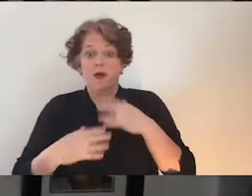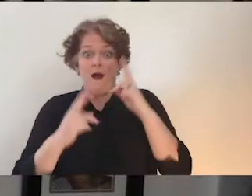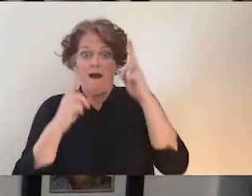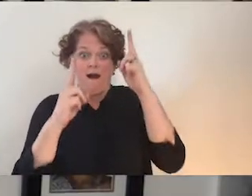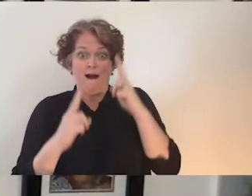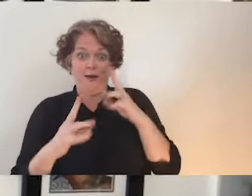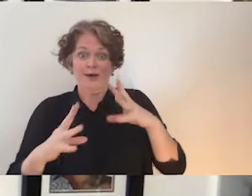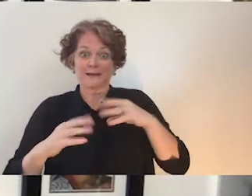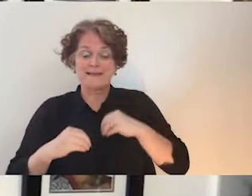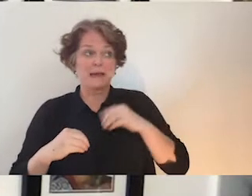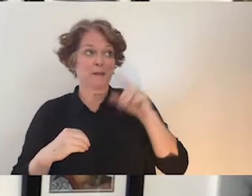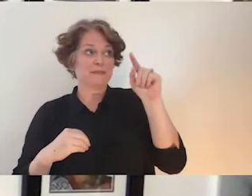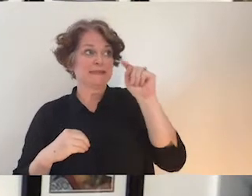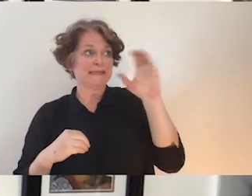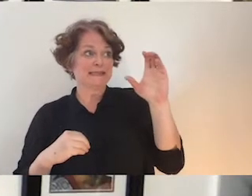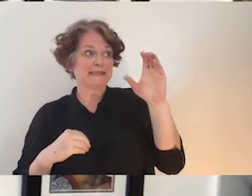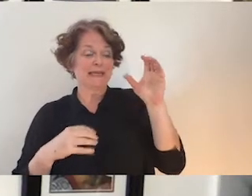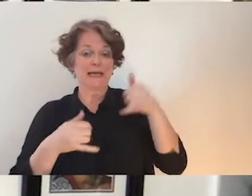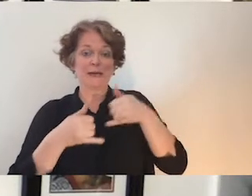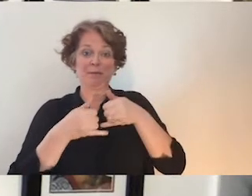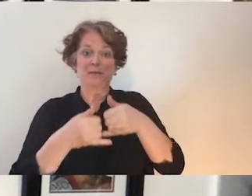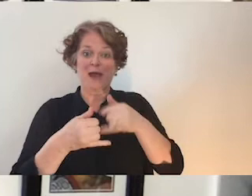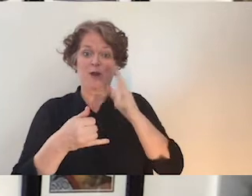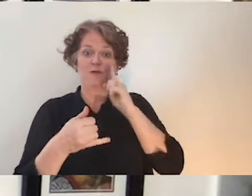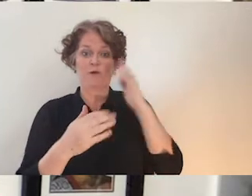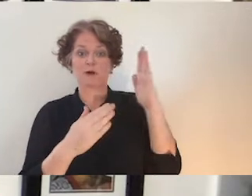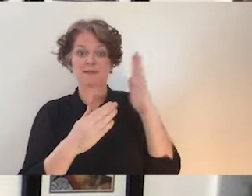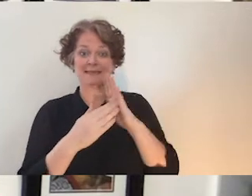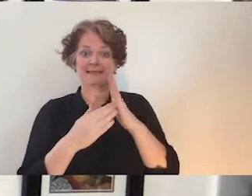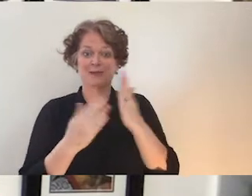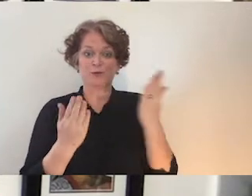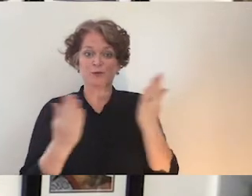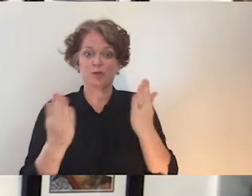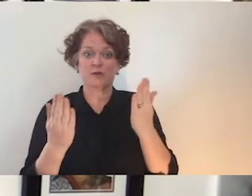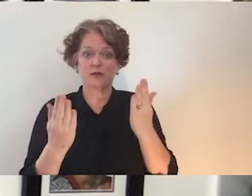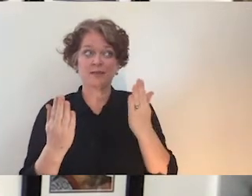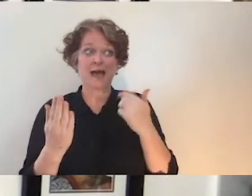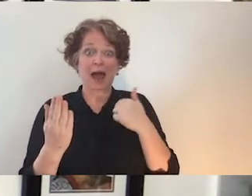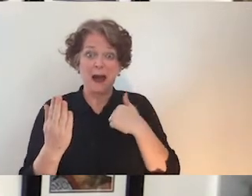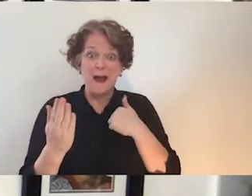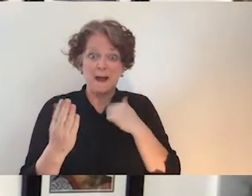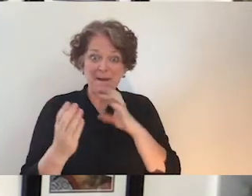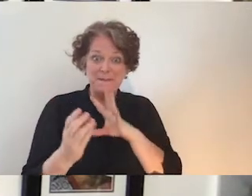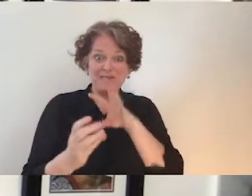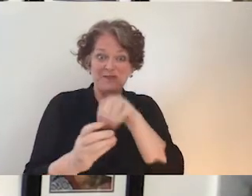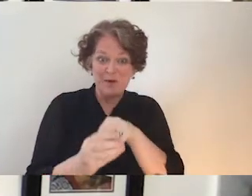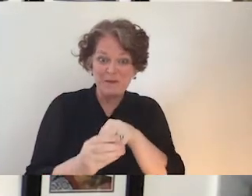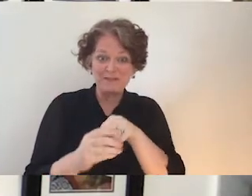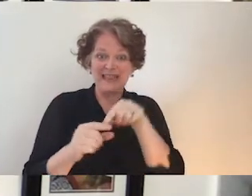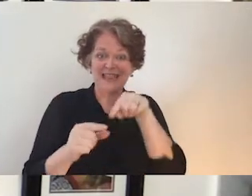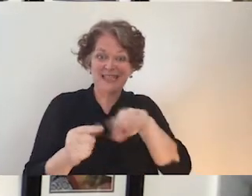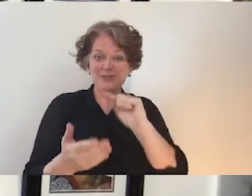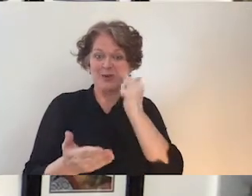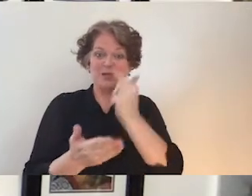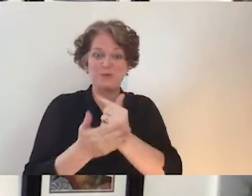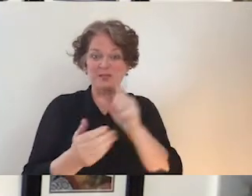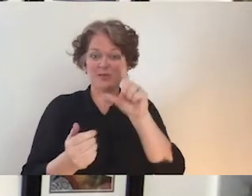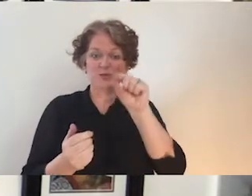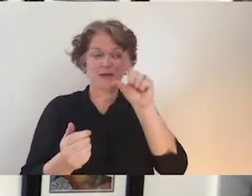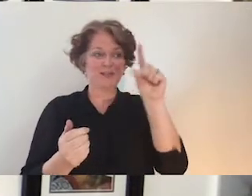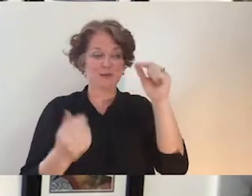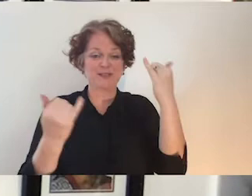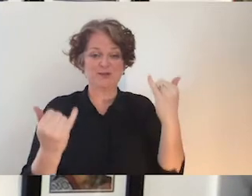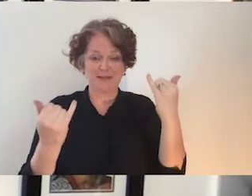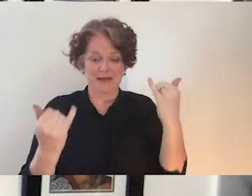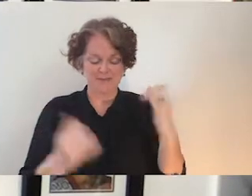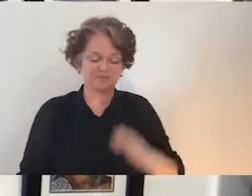I am so very honored to accept the Teachers College Medal for Distinguished Service and to be part of the Class of 2020